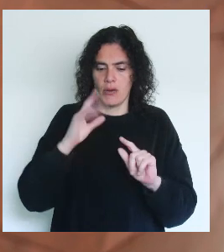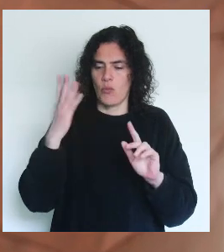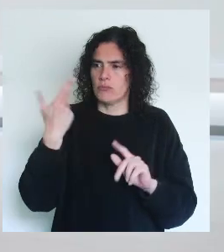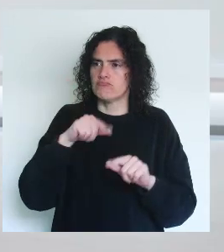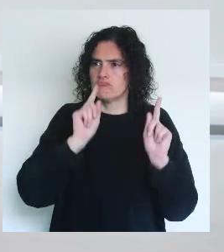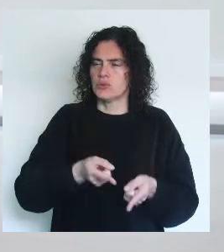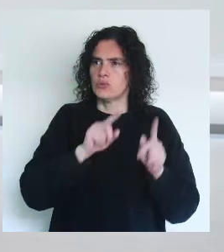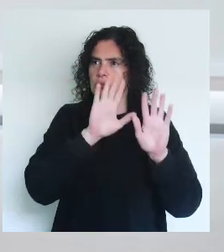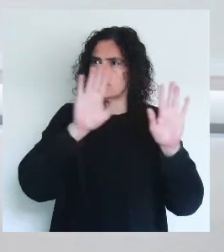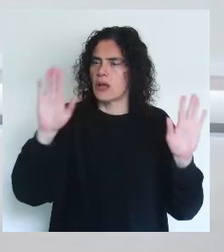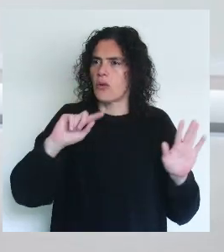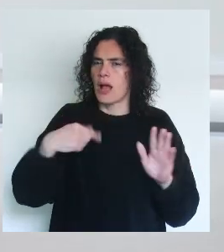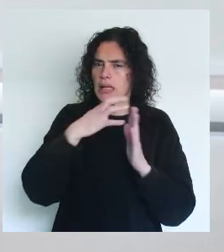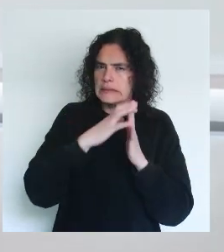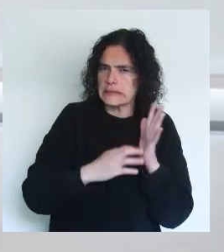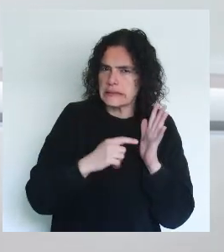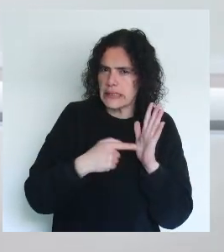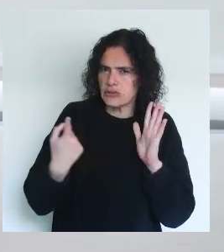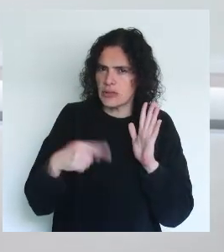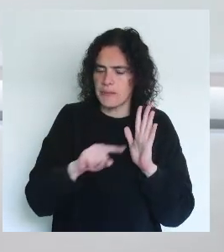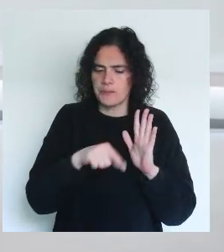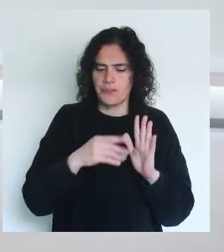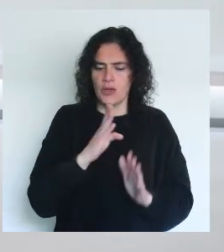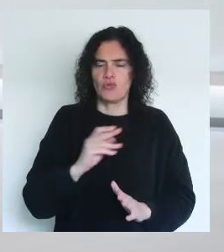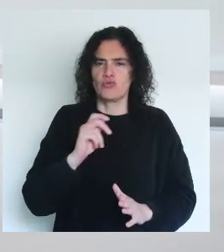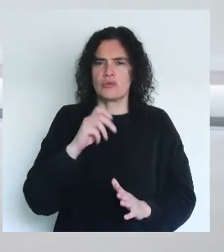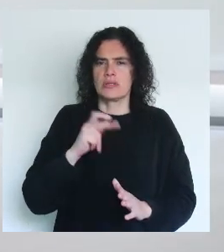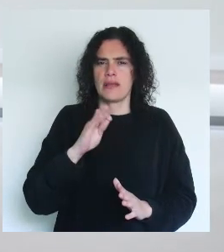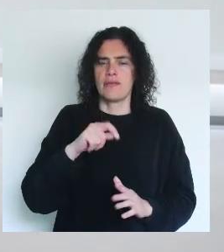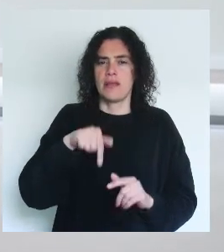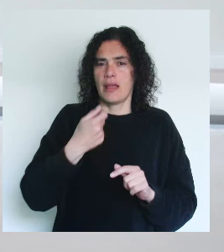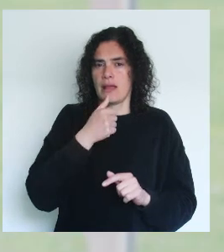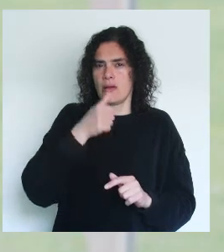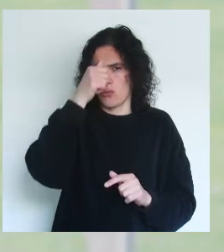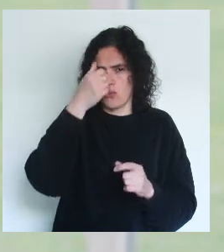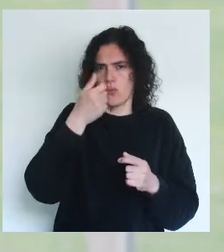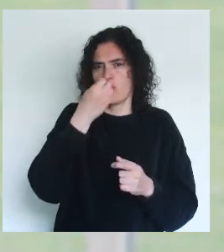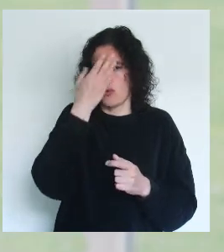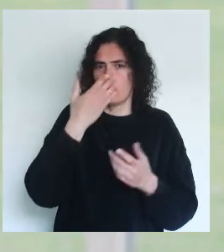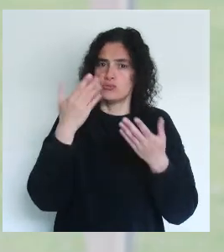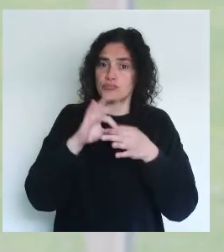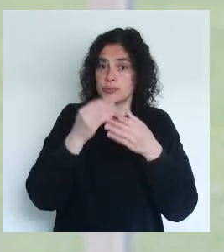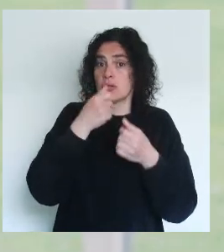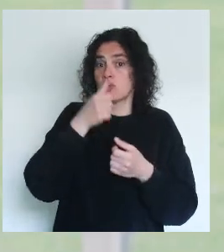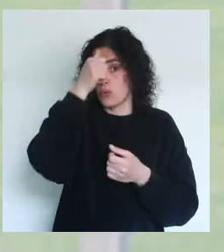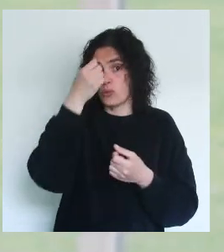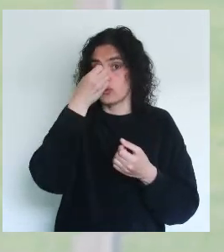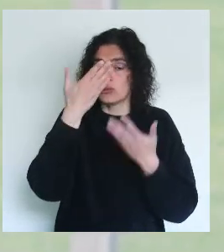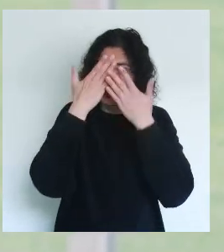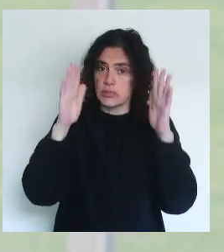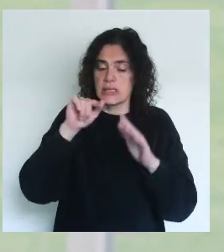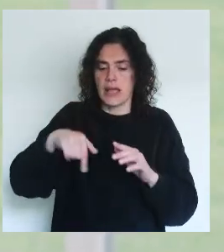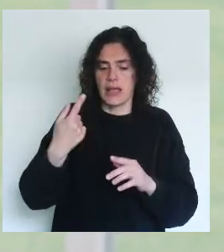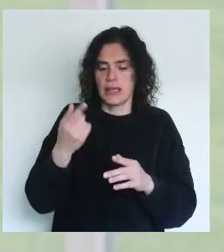when we have in a little test tube by Joseph Beuys, a rose, titled A Rose for Democracy,